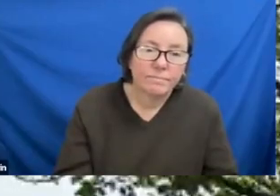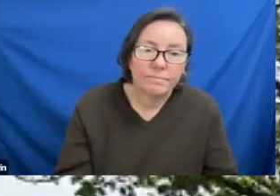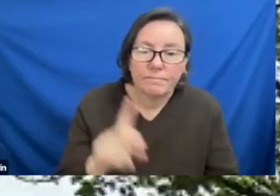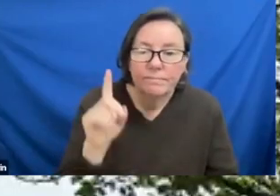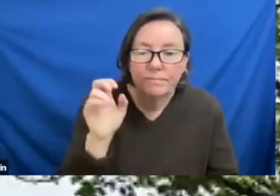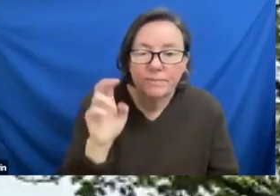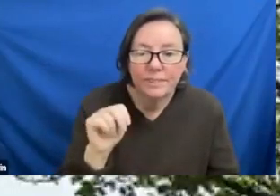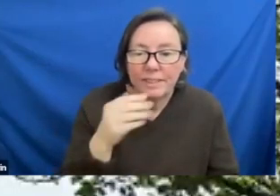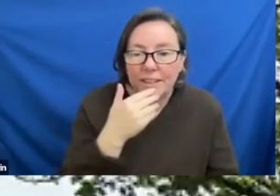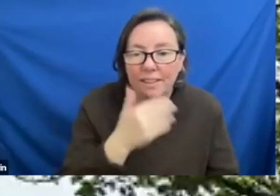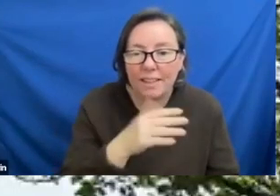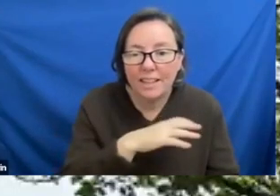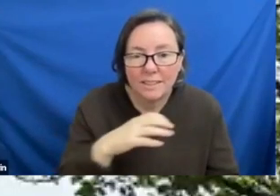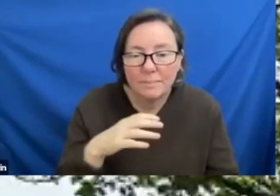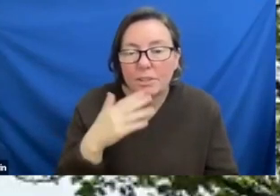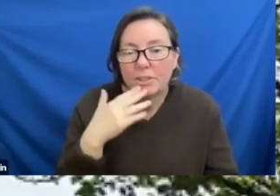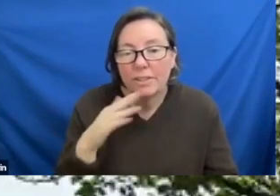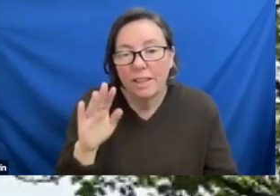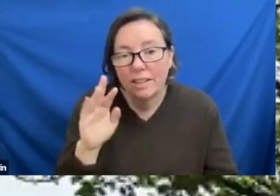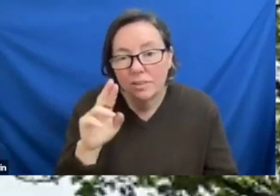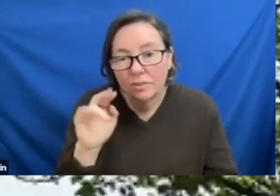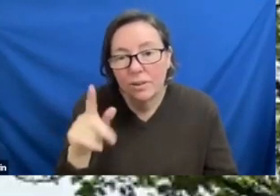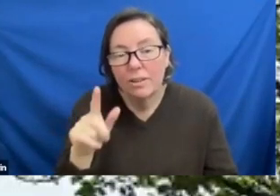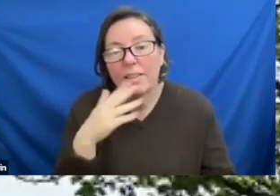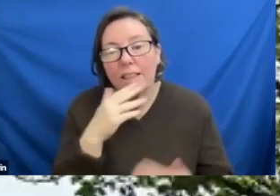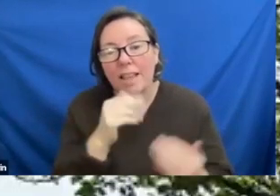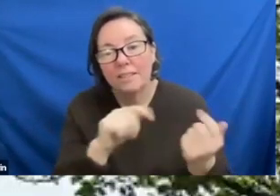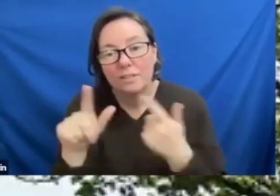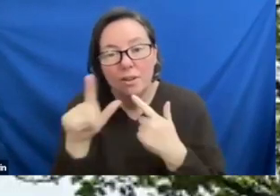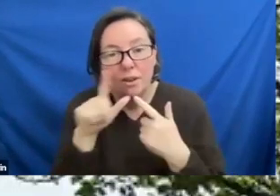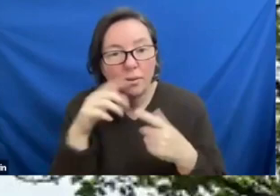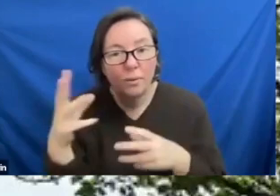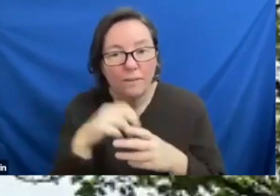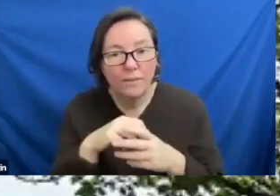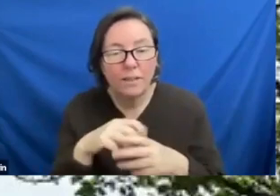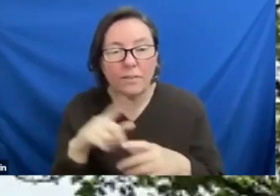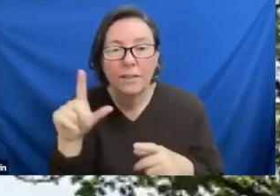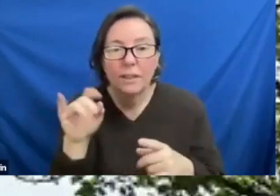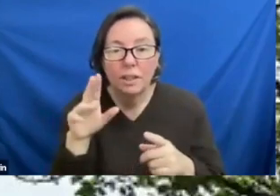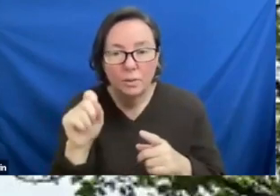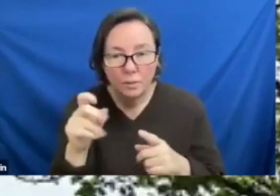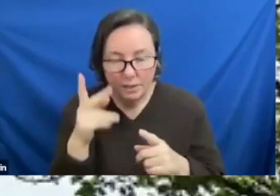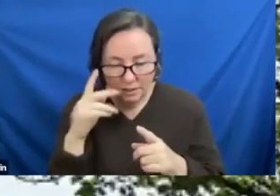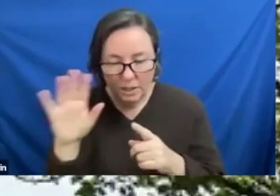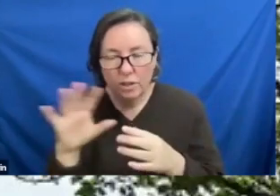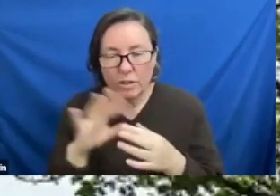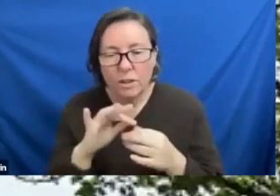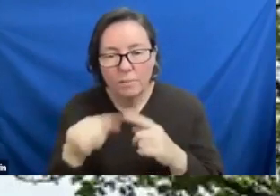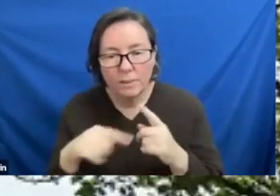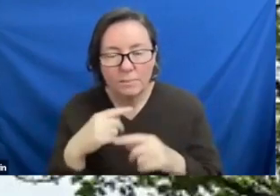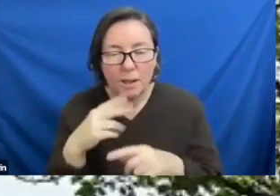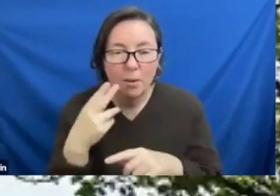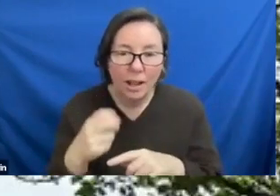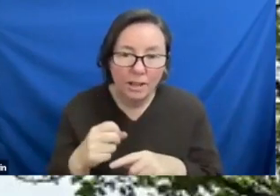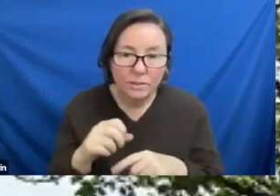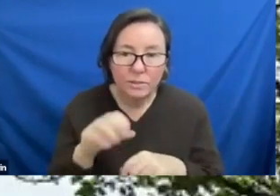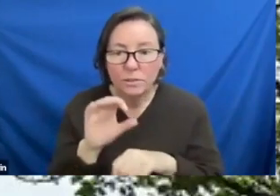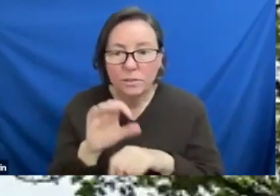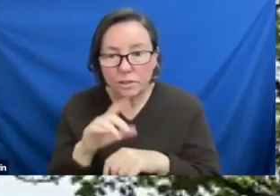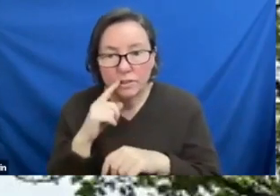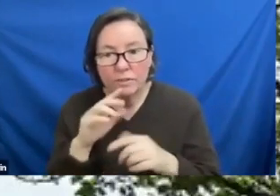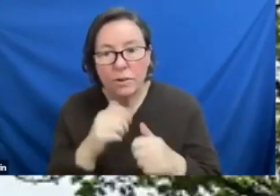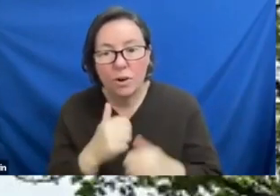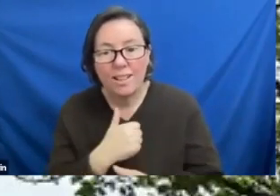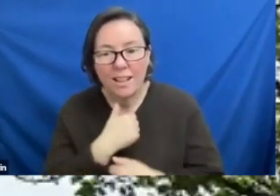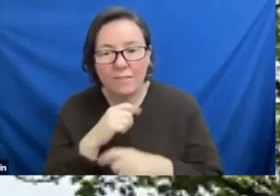Absolutely. Thanks, Commissioner. Thanks, Paul. Thanks, everyone, for participating tonight. Louis, I did see your comment about high schools and churches for lifeguard outreach. I'll make sure to